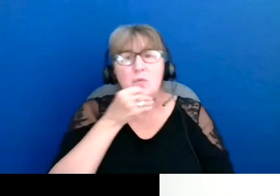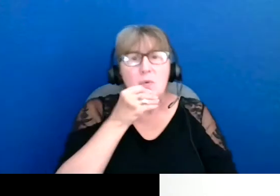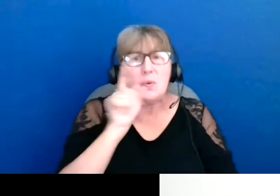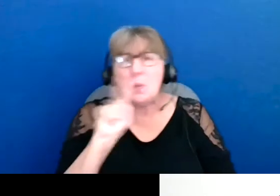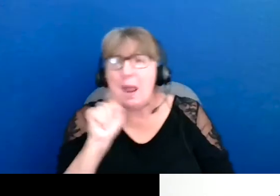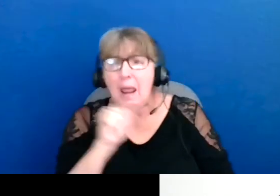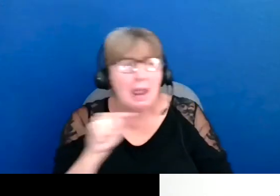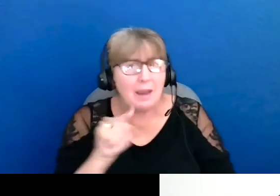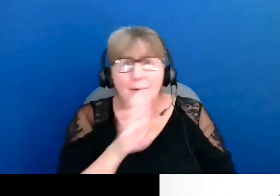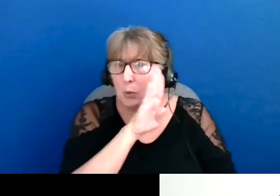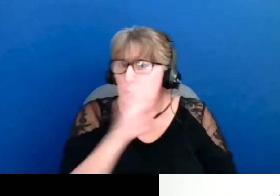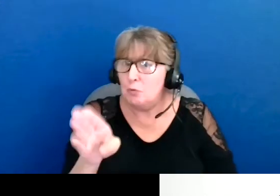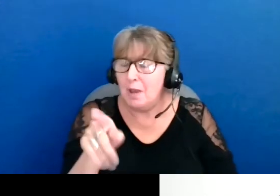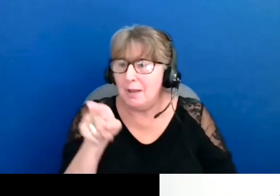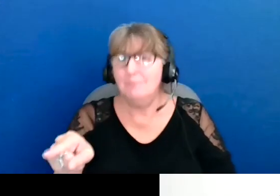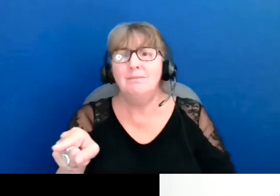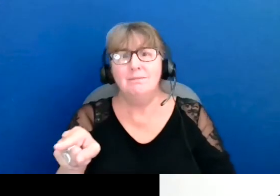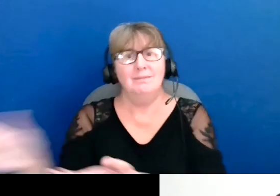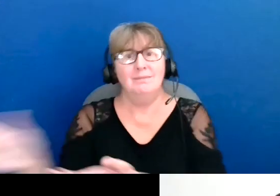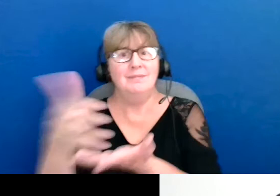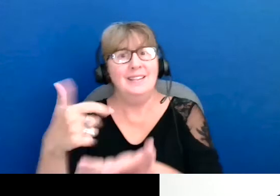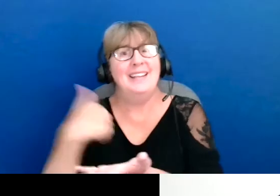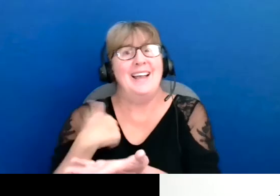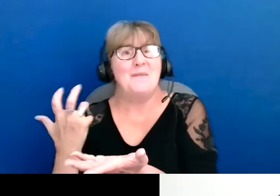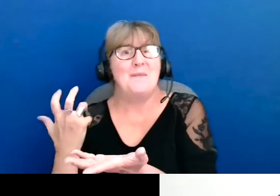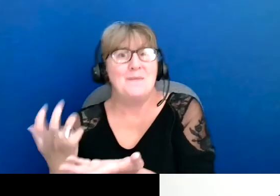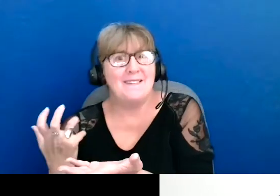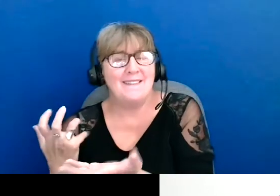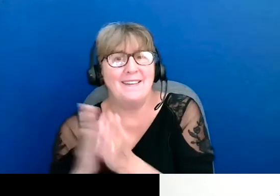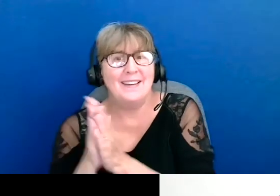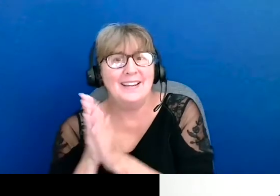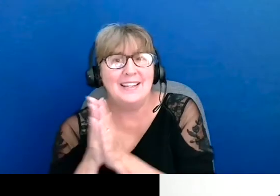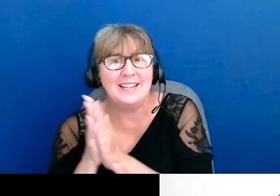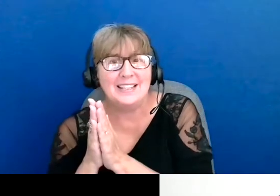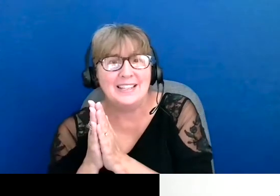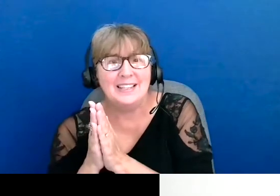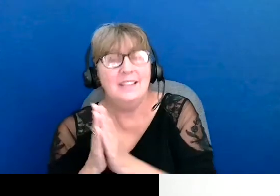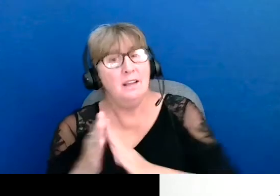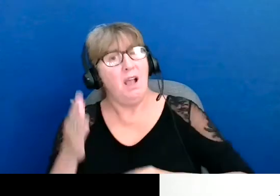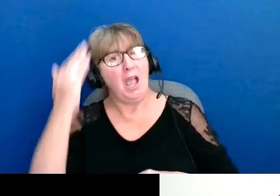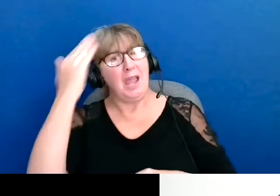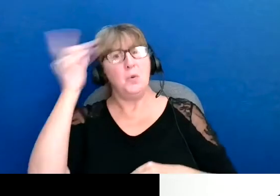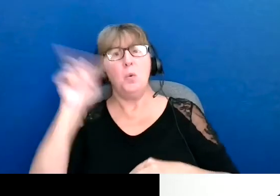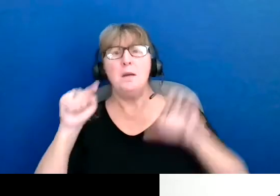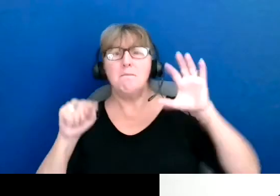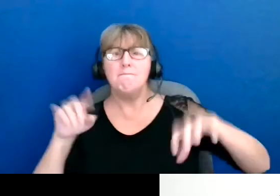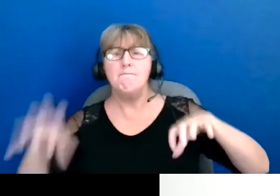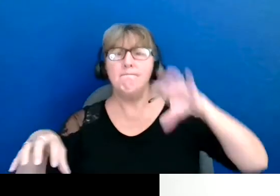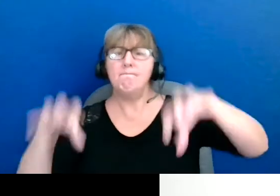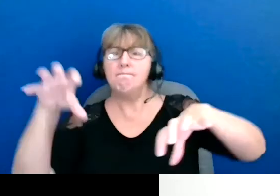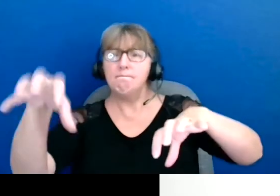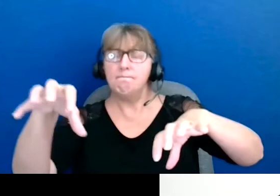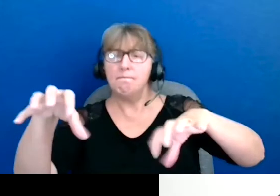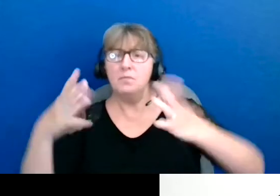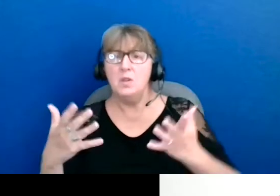go straight to that station. I had orientation of the cafeteria. I had a white cane. So